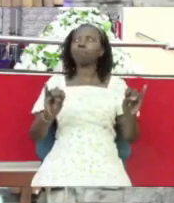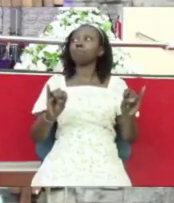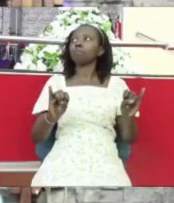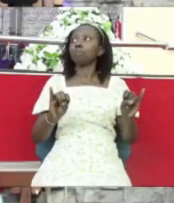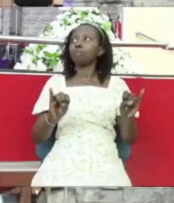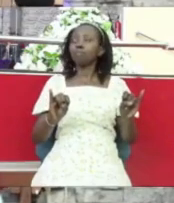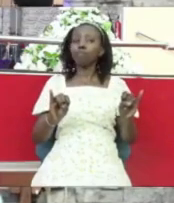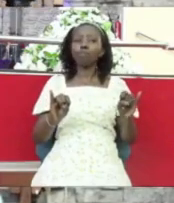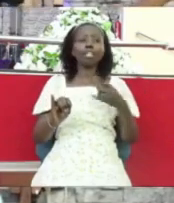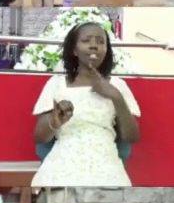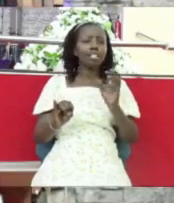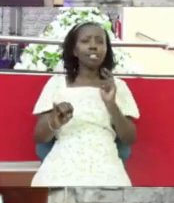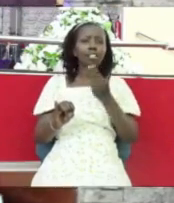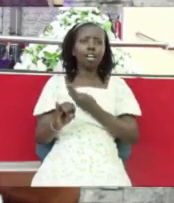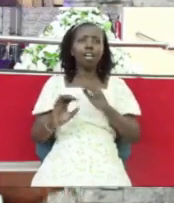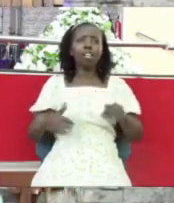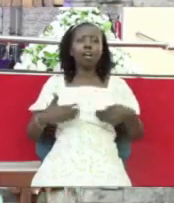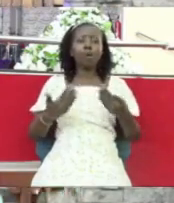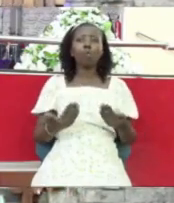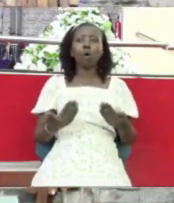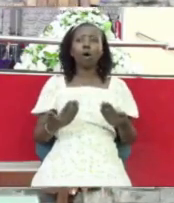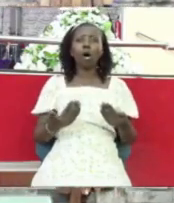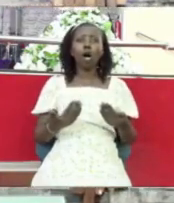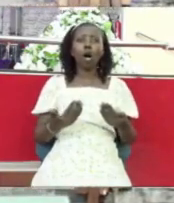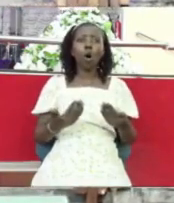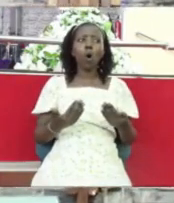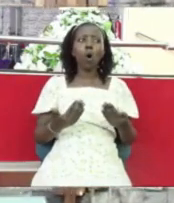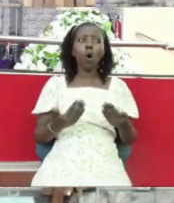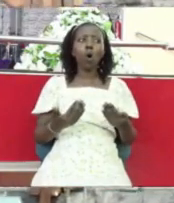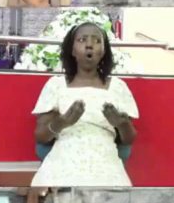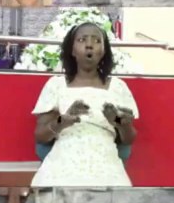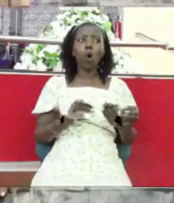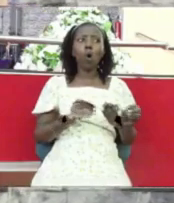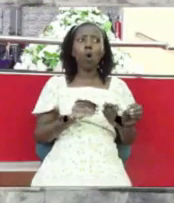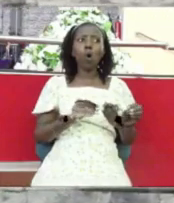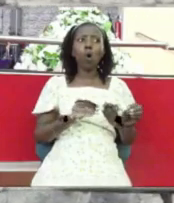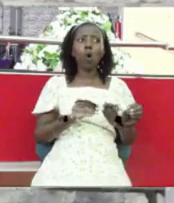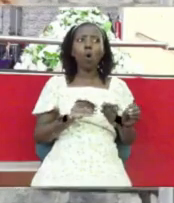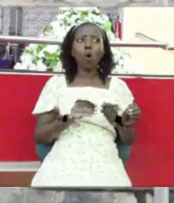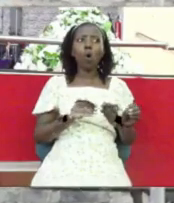In actual fact, it tells us how we can navigate that path of salvation.